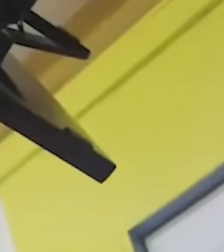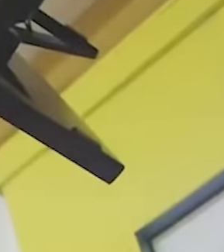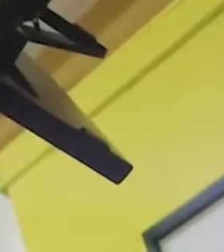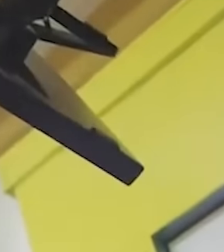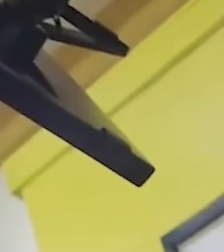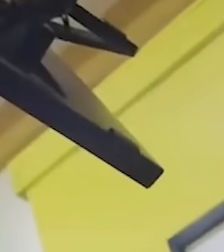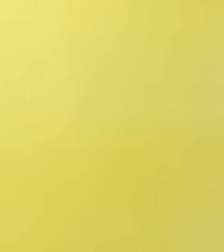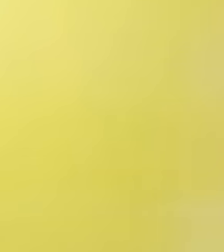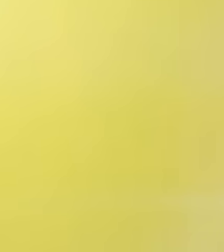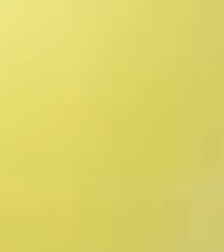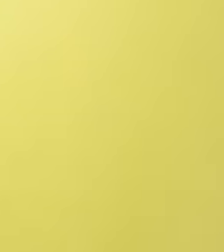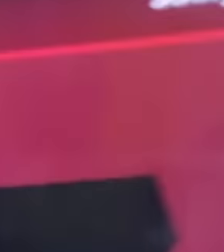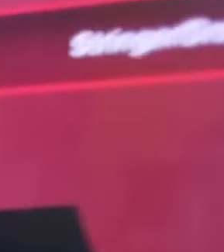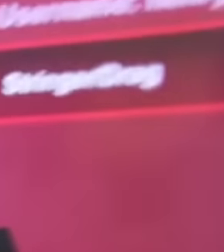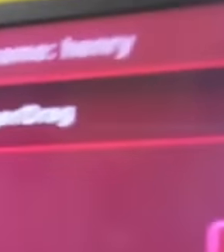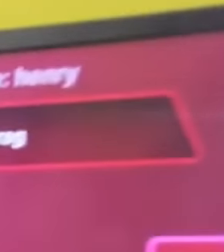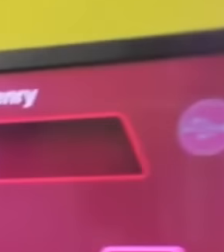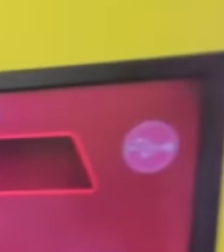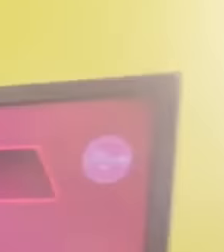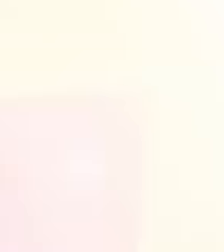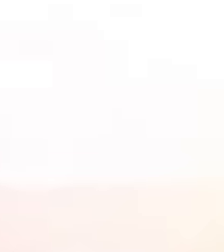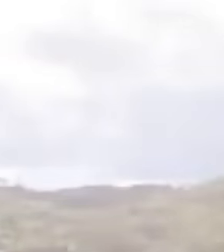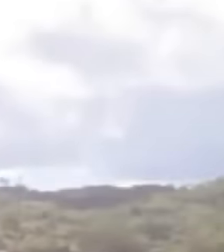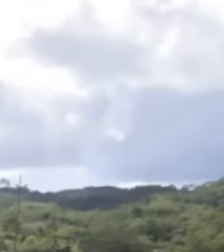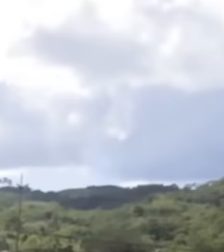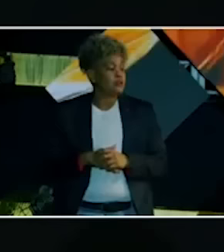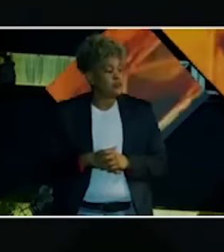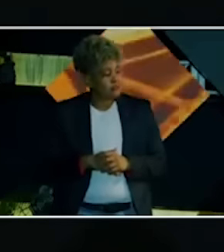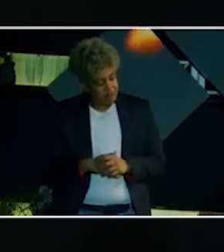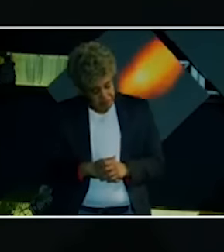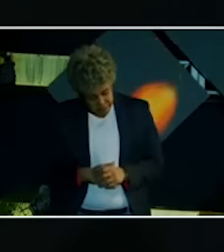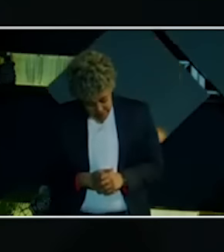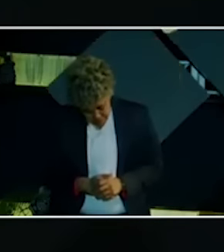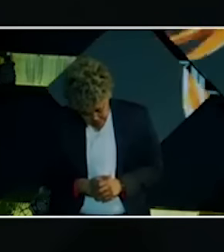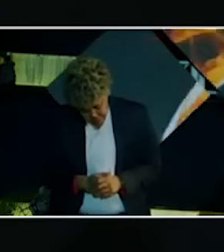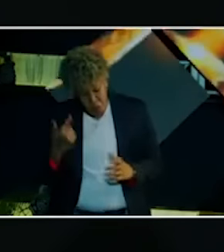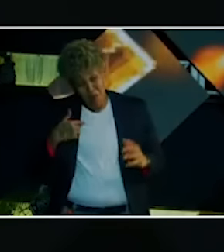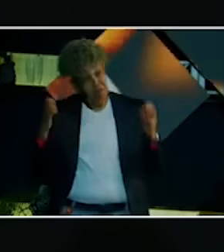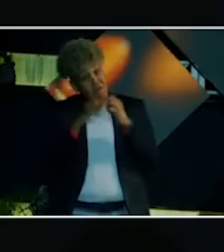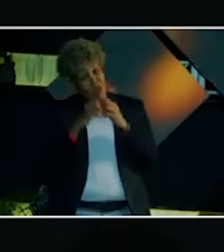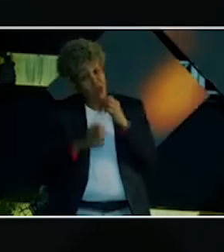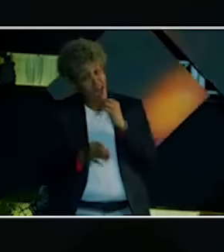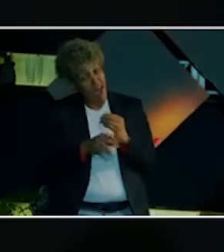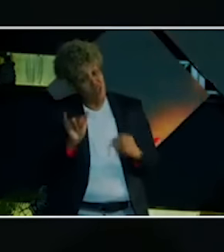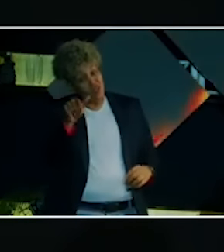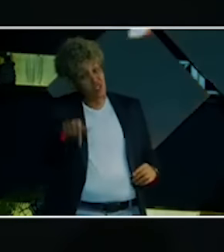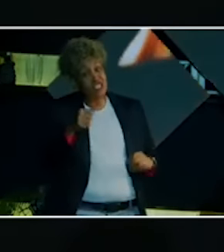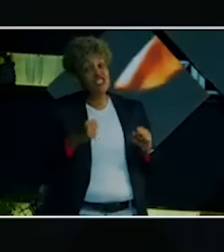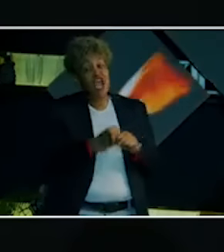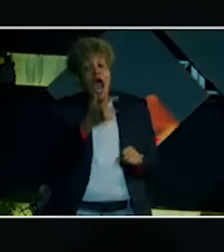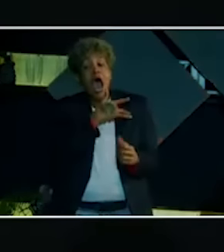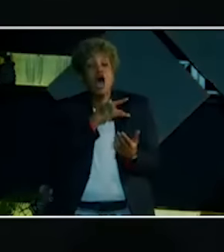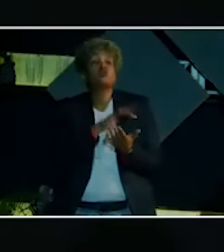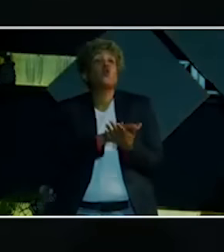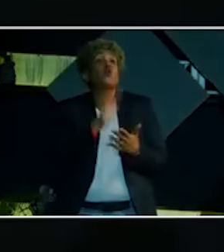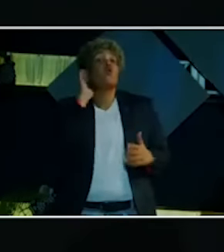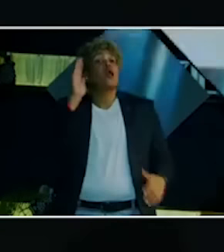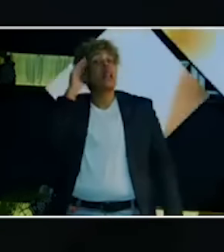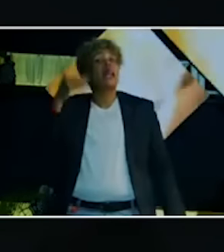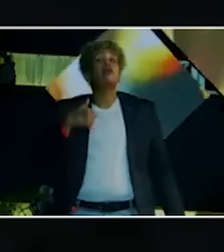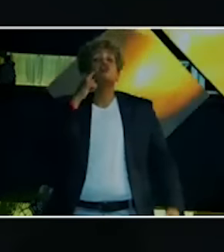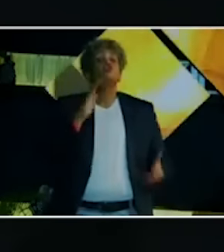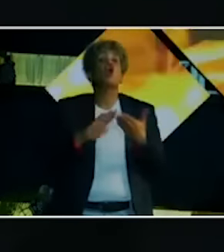from registration for training at the Heart NSTA Trust. We have gone further. This year, the Heart Trust will introduce